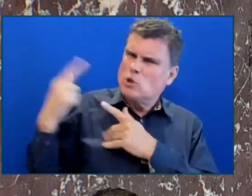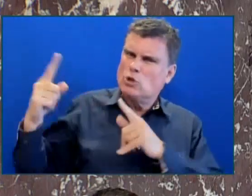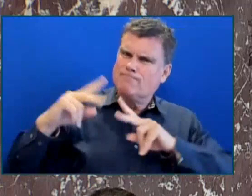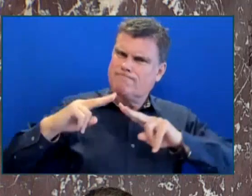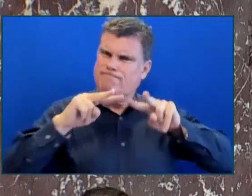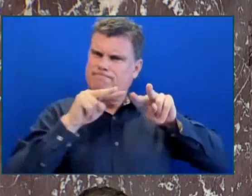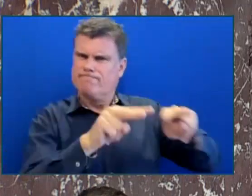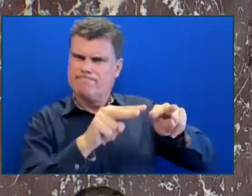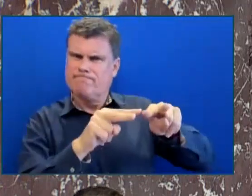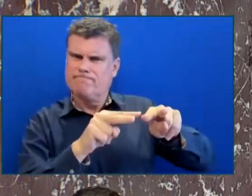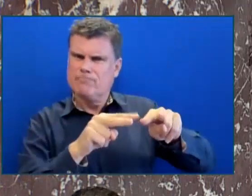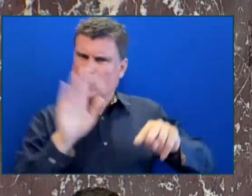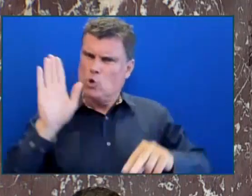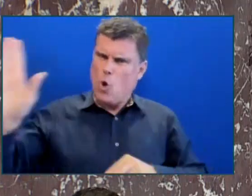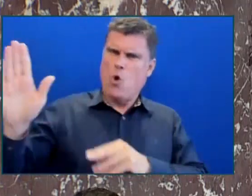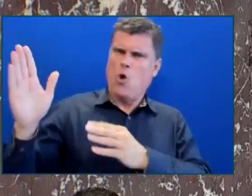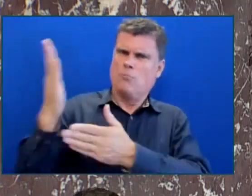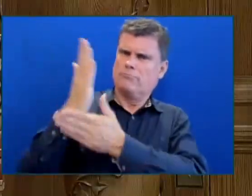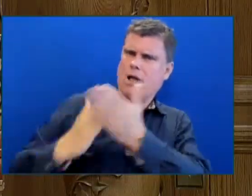consequences?